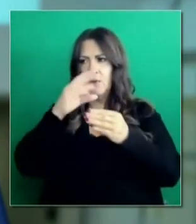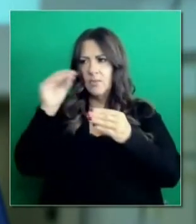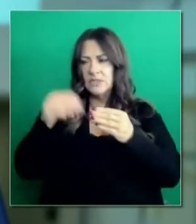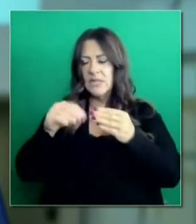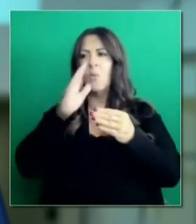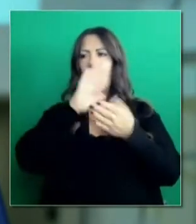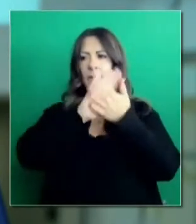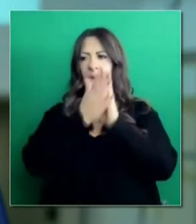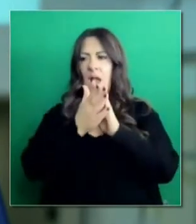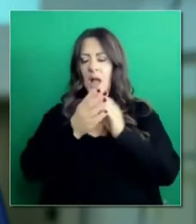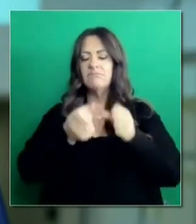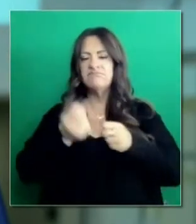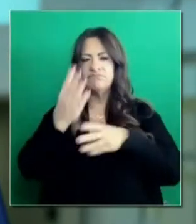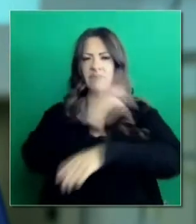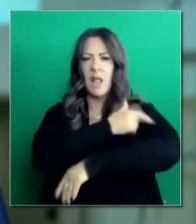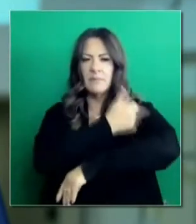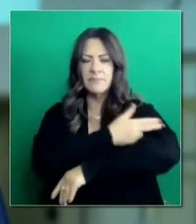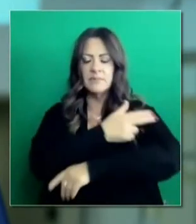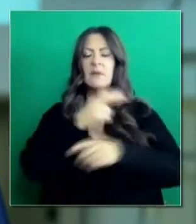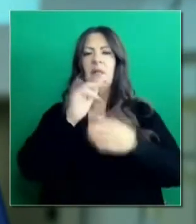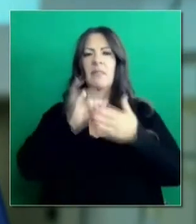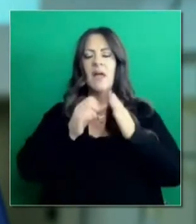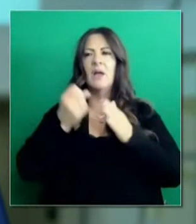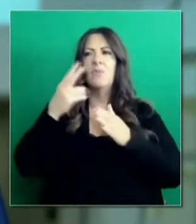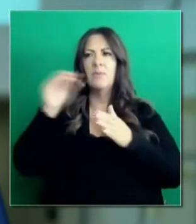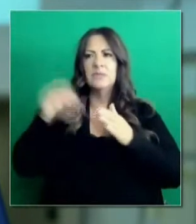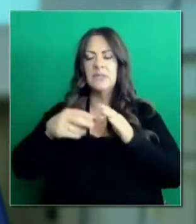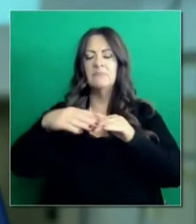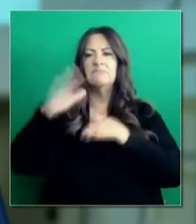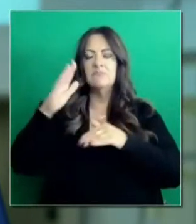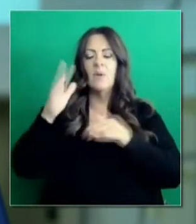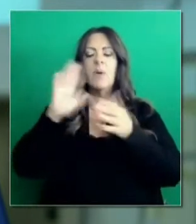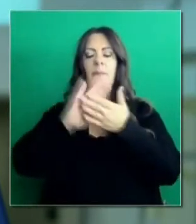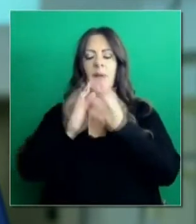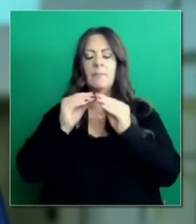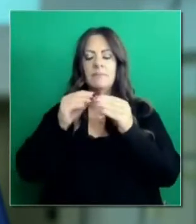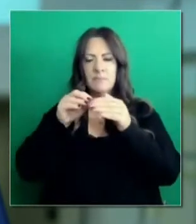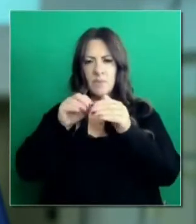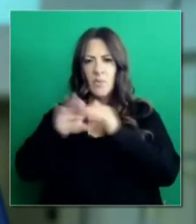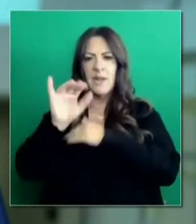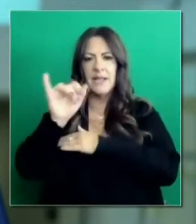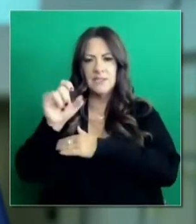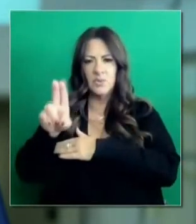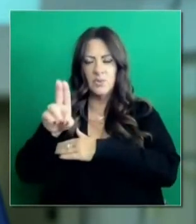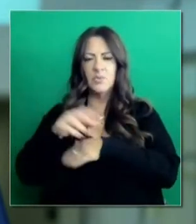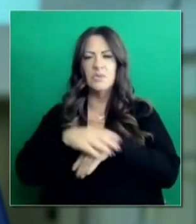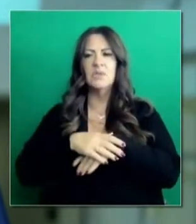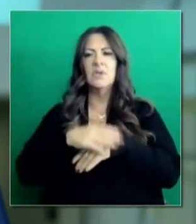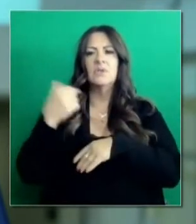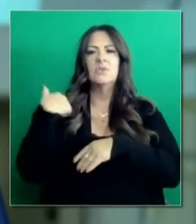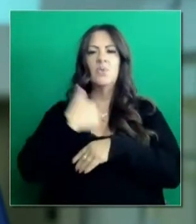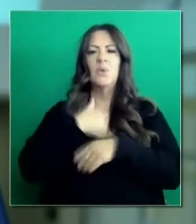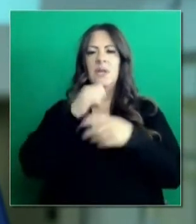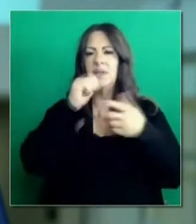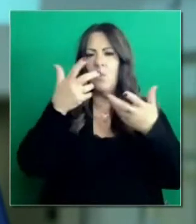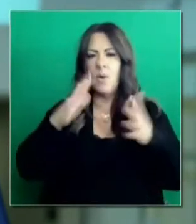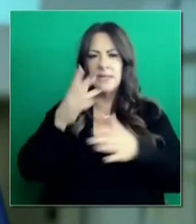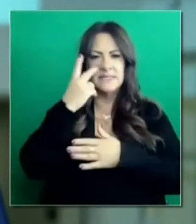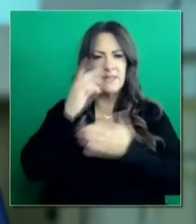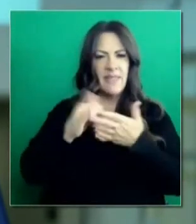already happened, so we put the regional stay-at-home order at a certain point to avoid what we saw down the road 4 weeks from